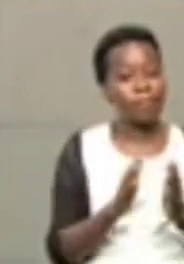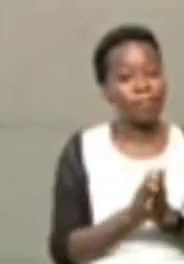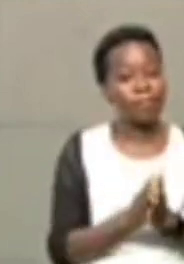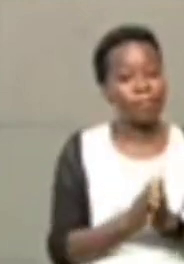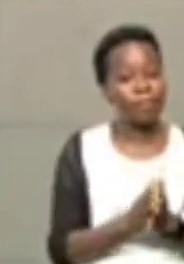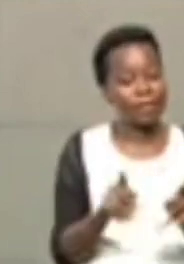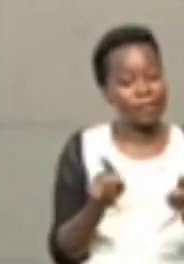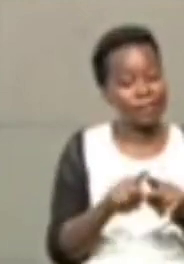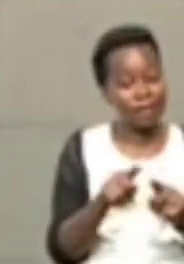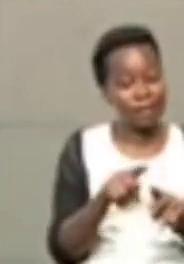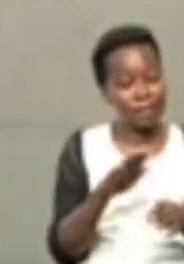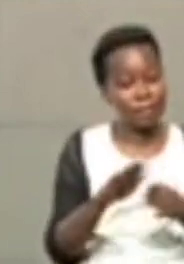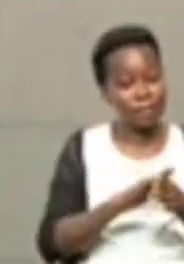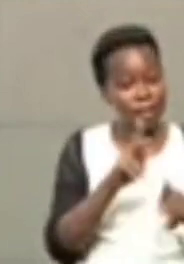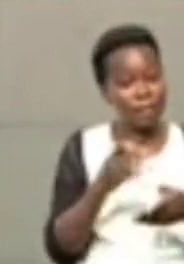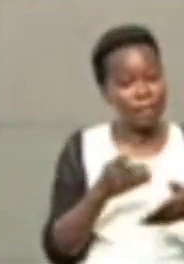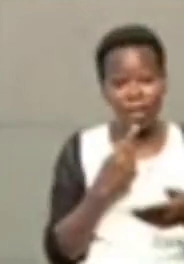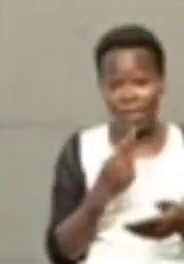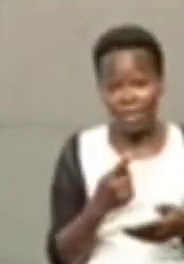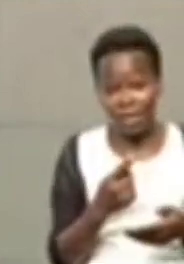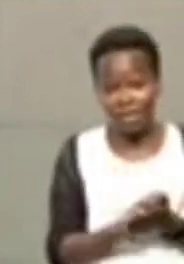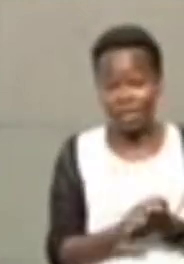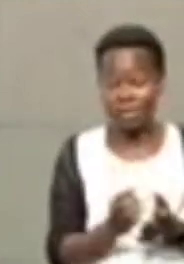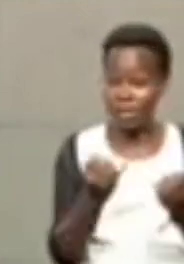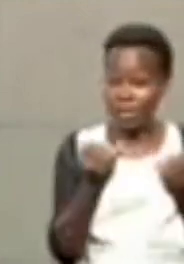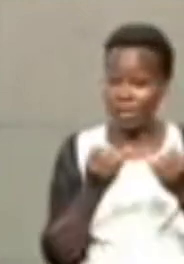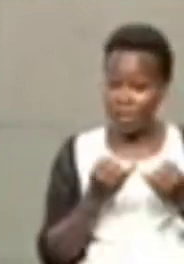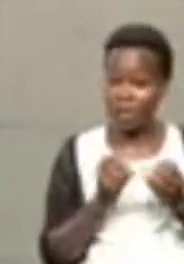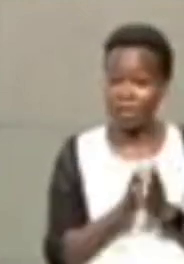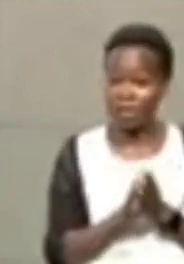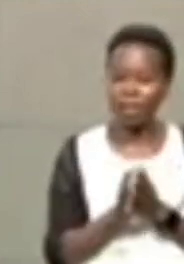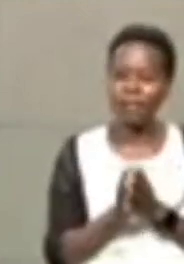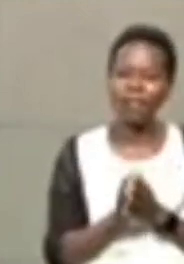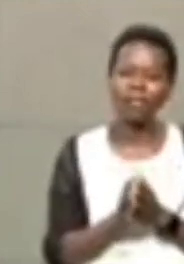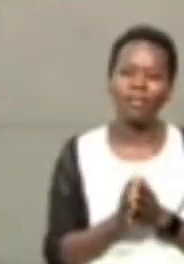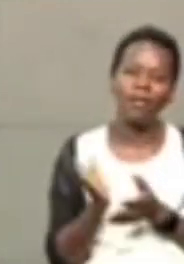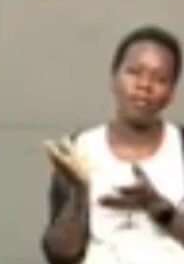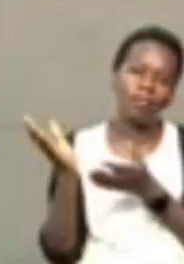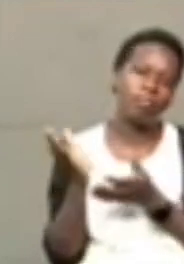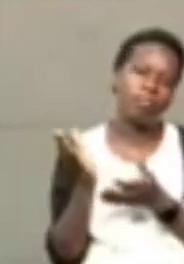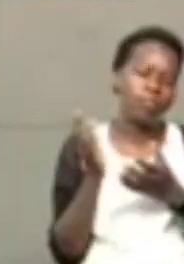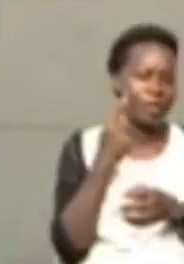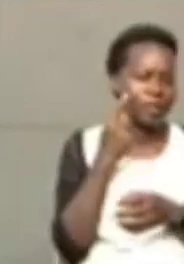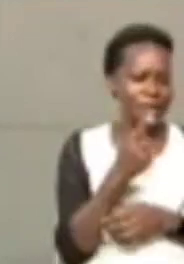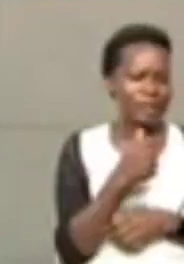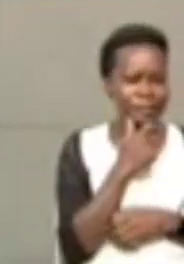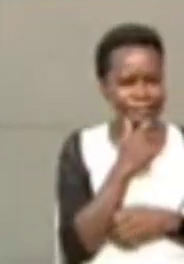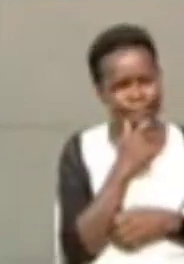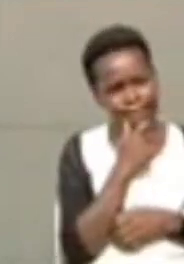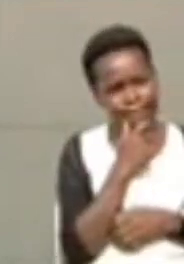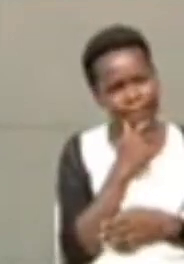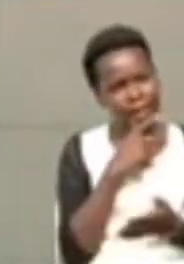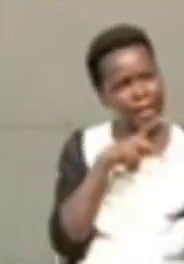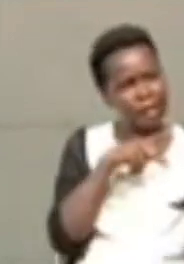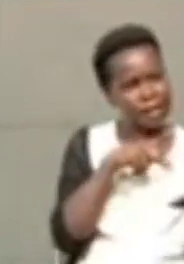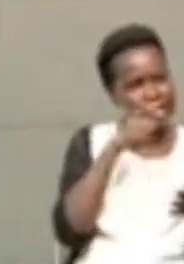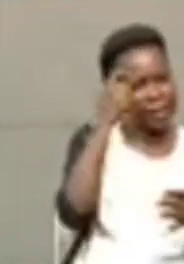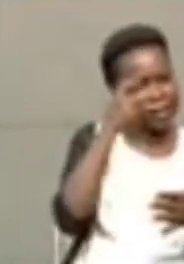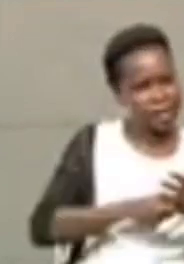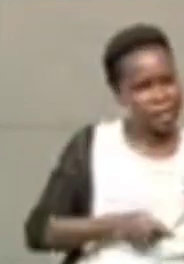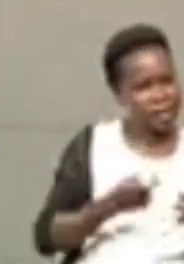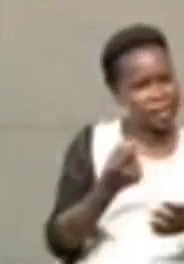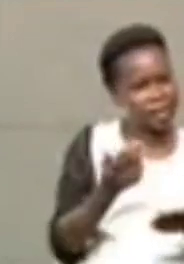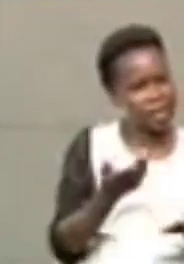raised by these traders, they told us they are bothered when they see how their tax money